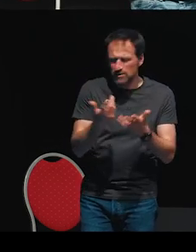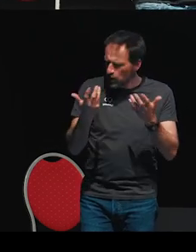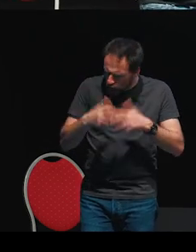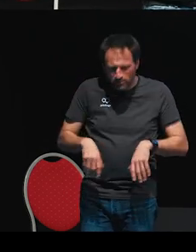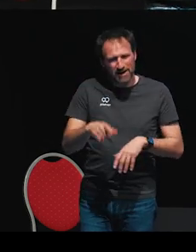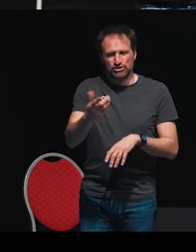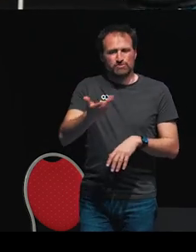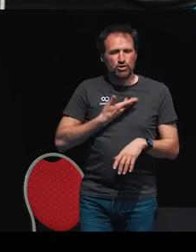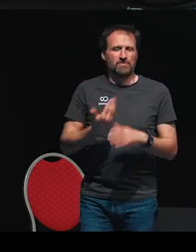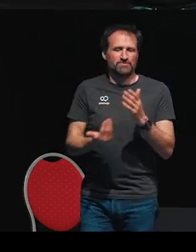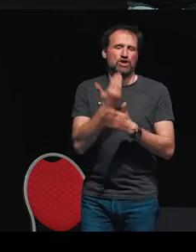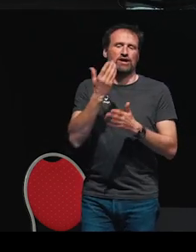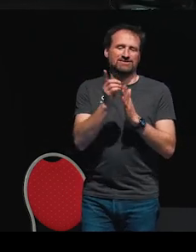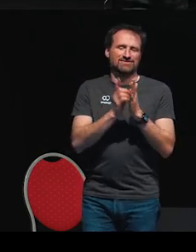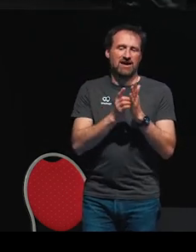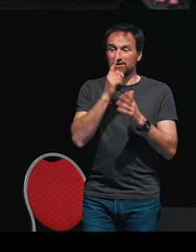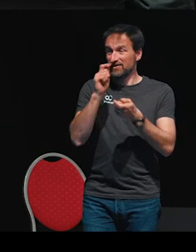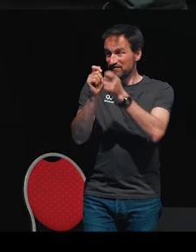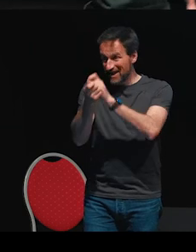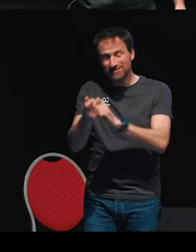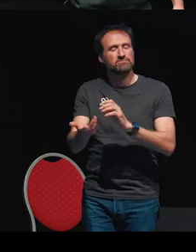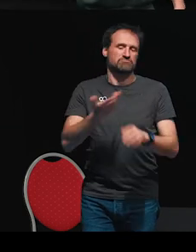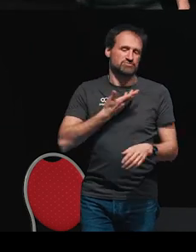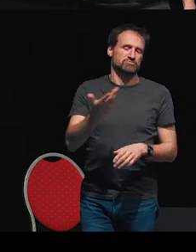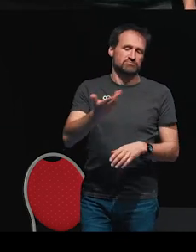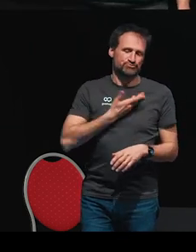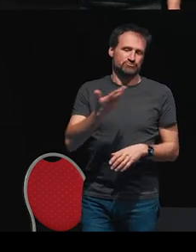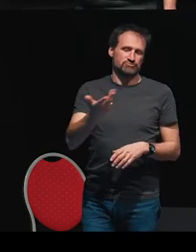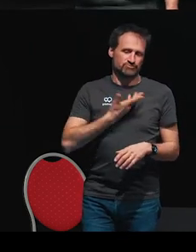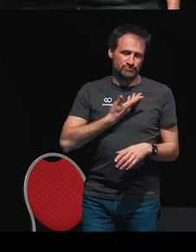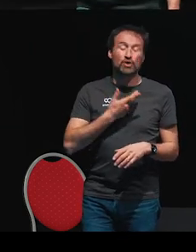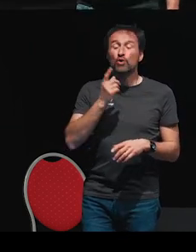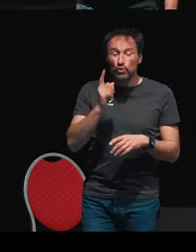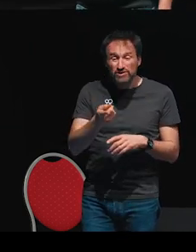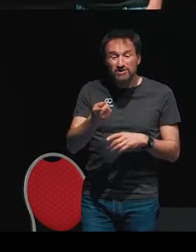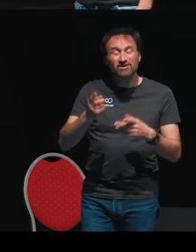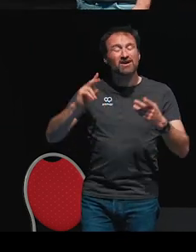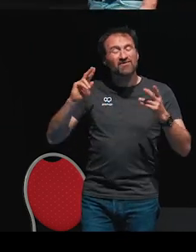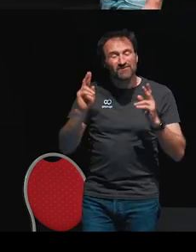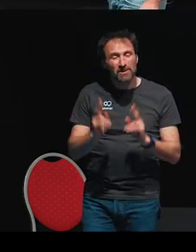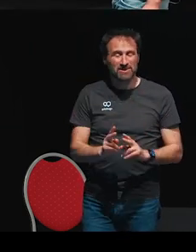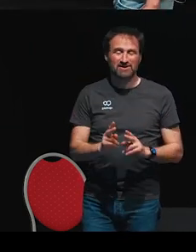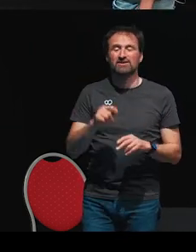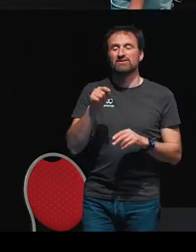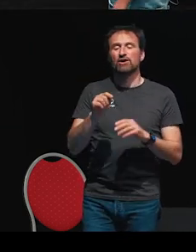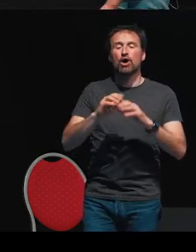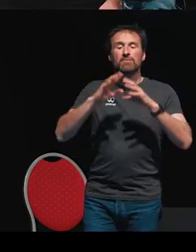latest data automatically if they change. And, of course, it reduces the complexity in state